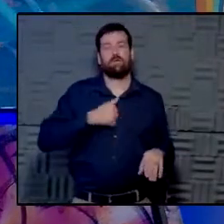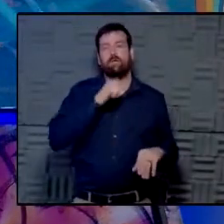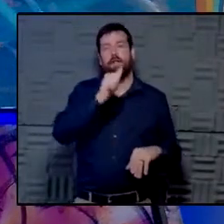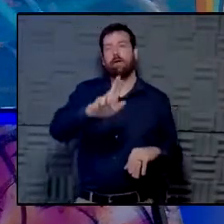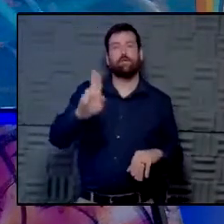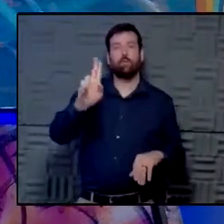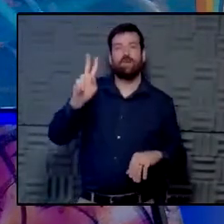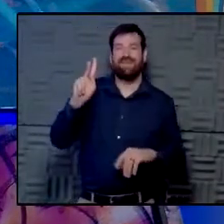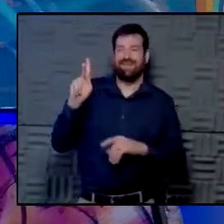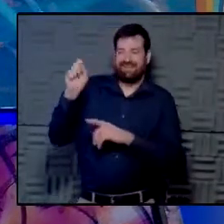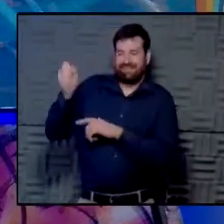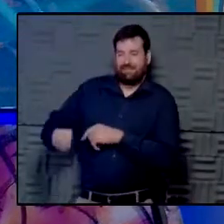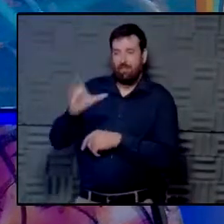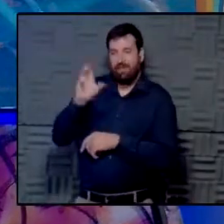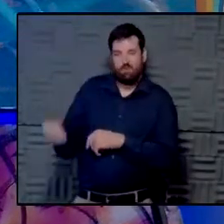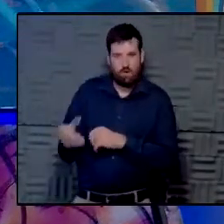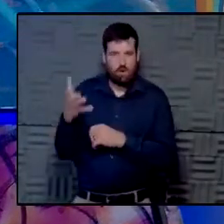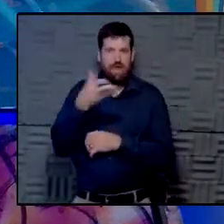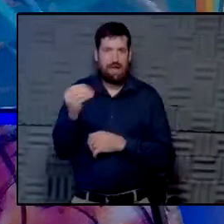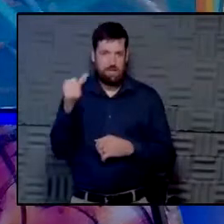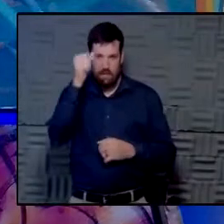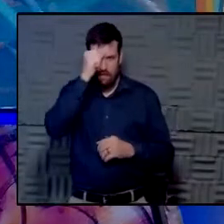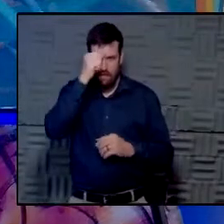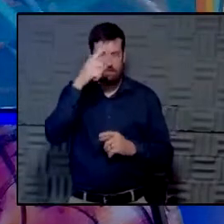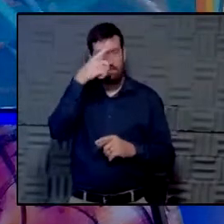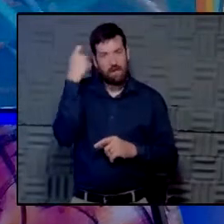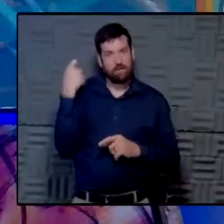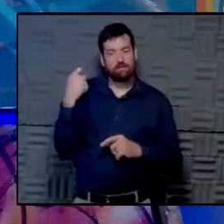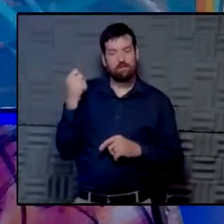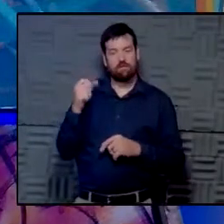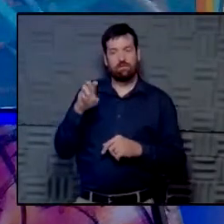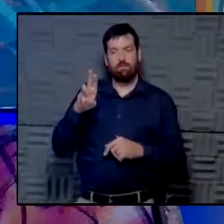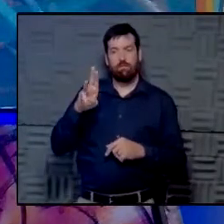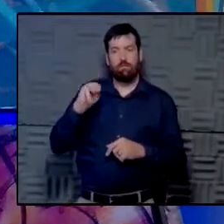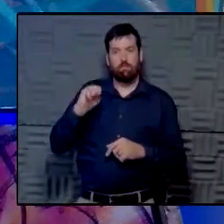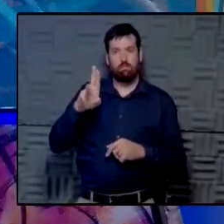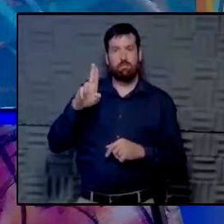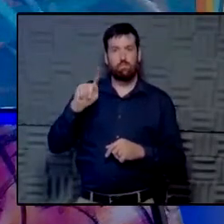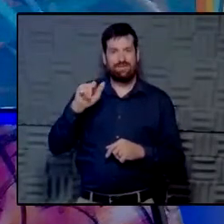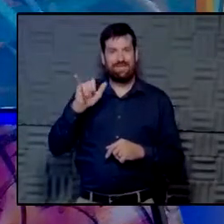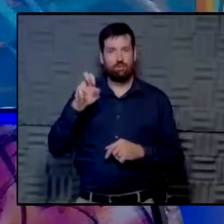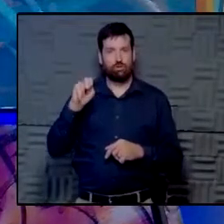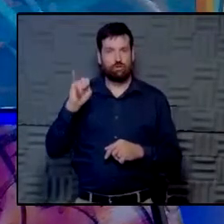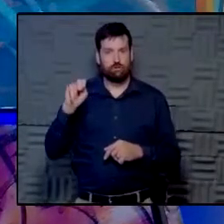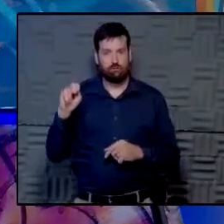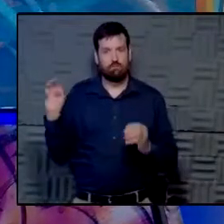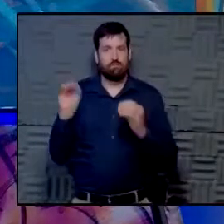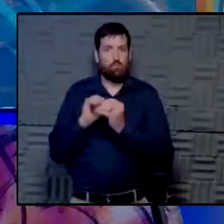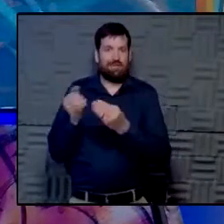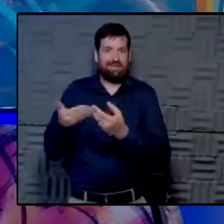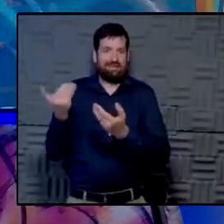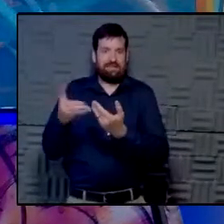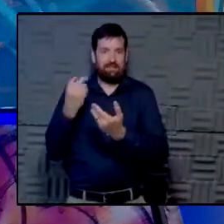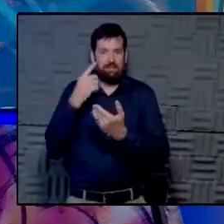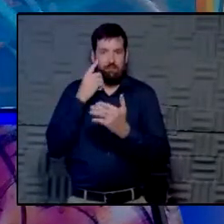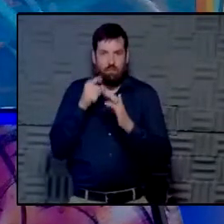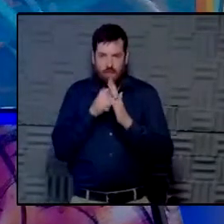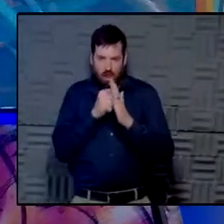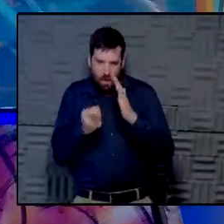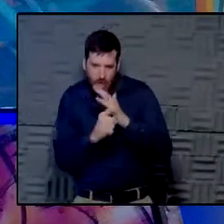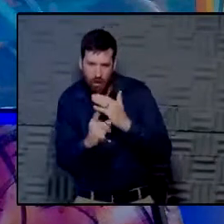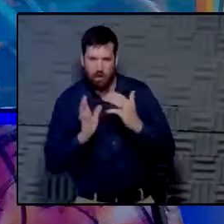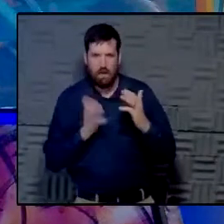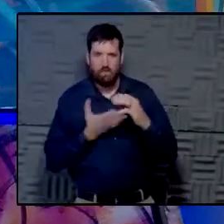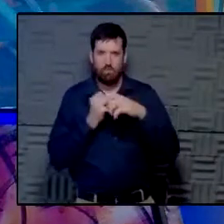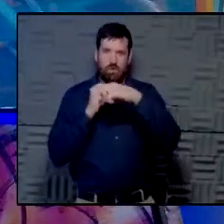African variant and the Indian variant, because of those several mutations, which make it a little bit easier to maybe evade some of our